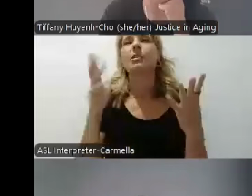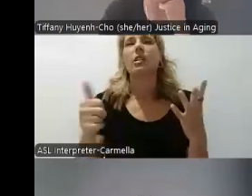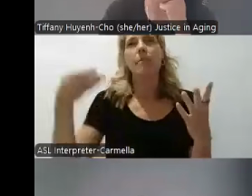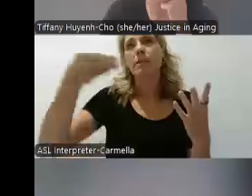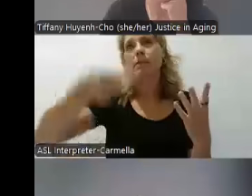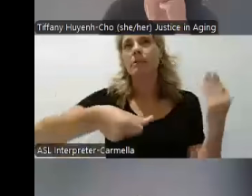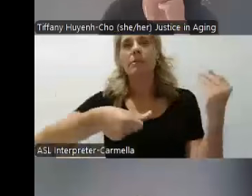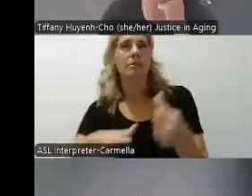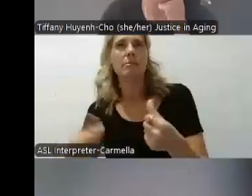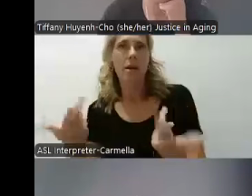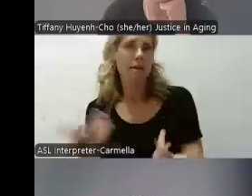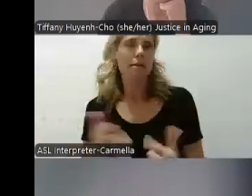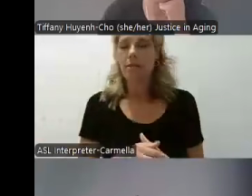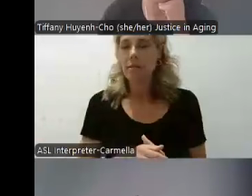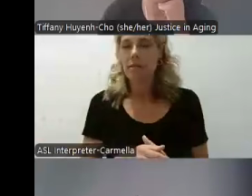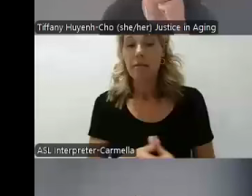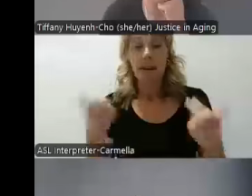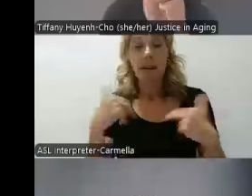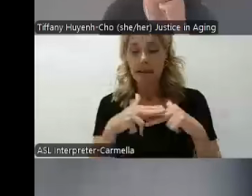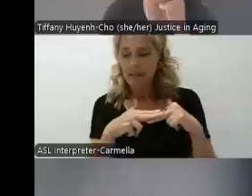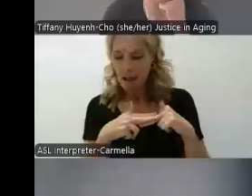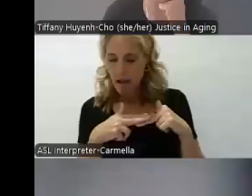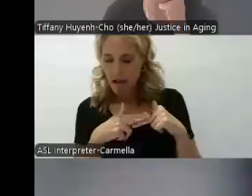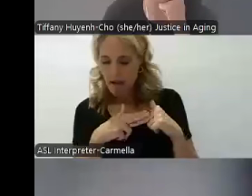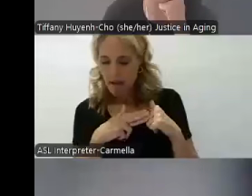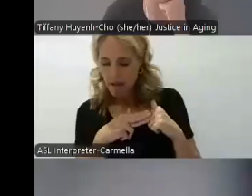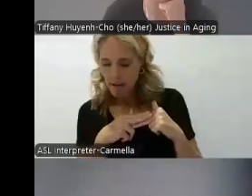down. Next slide.